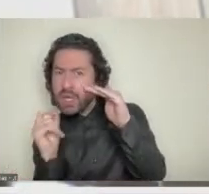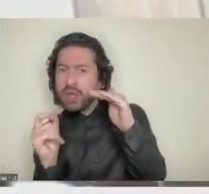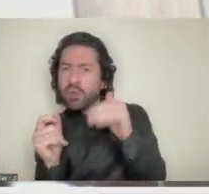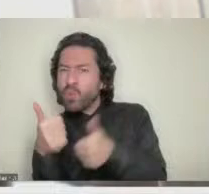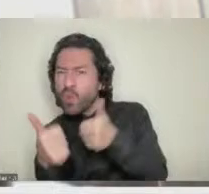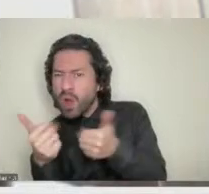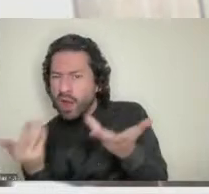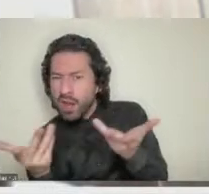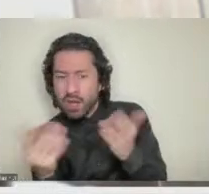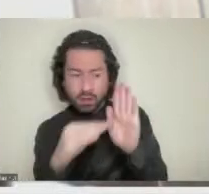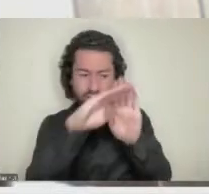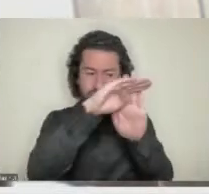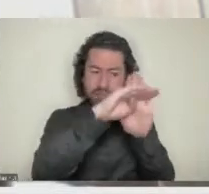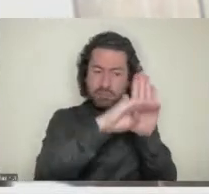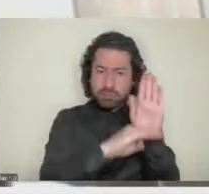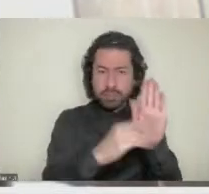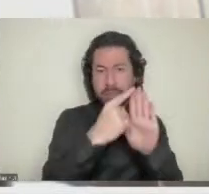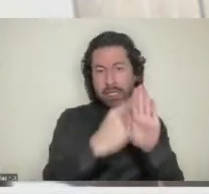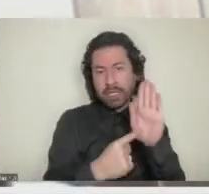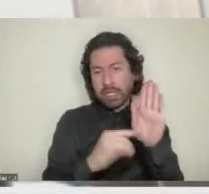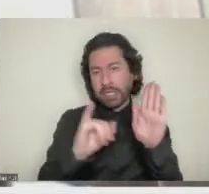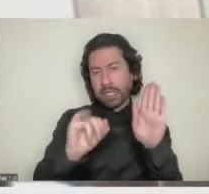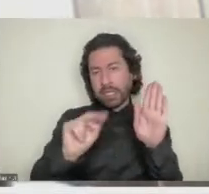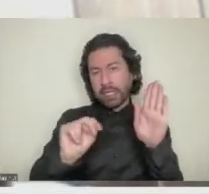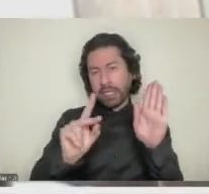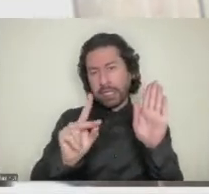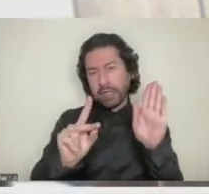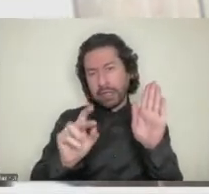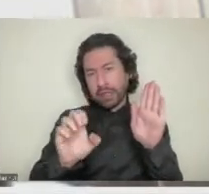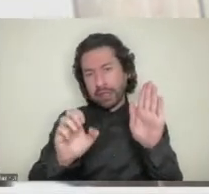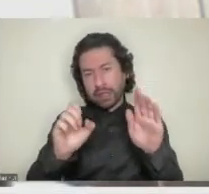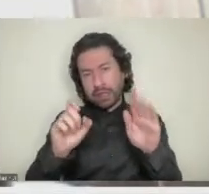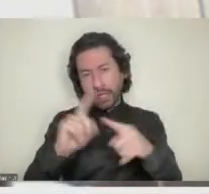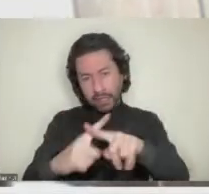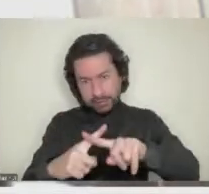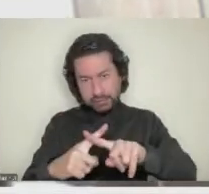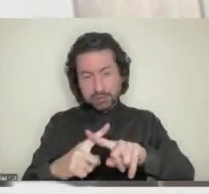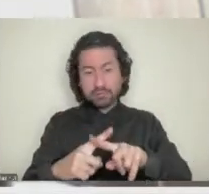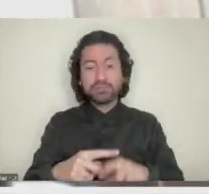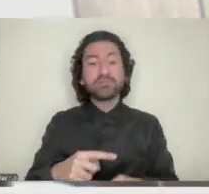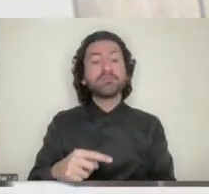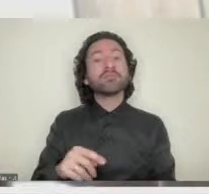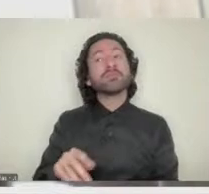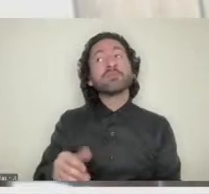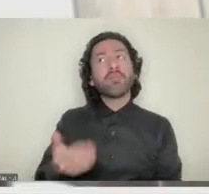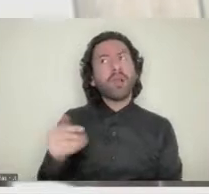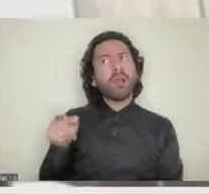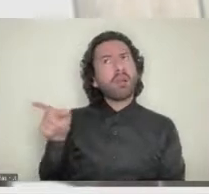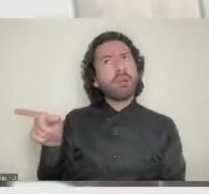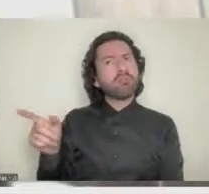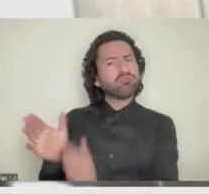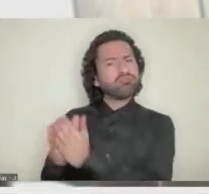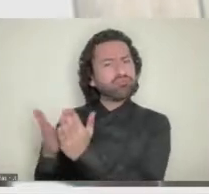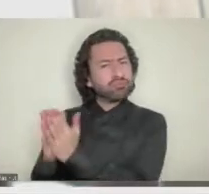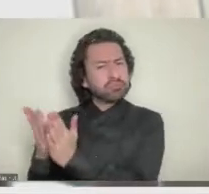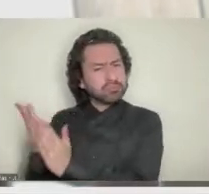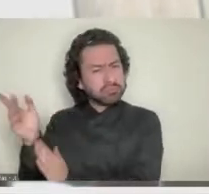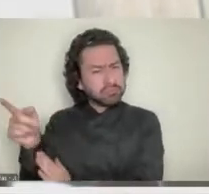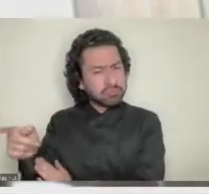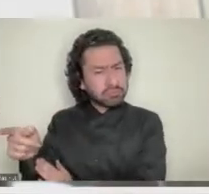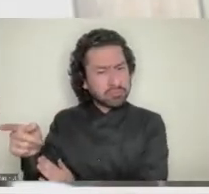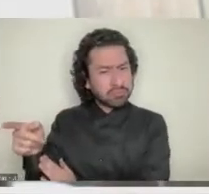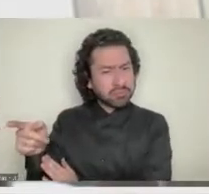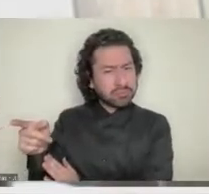gaps. And for this, I resort to purchase Slate that published a chapter in